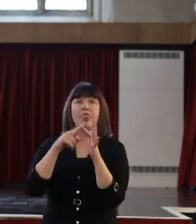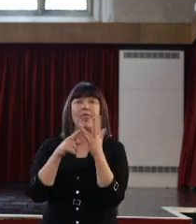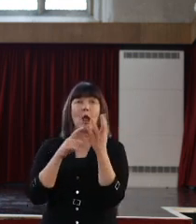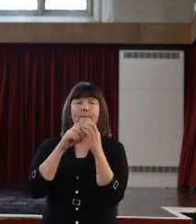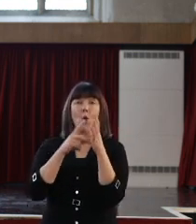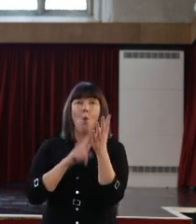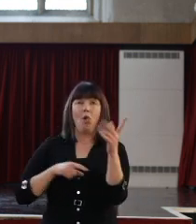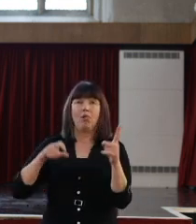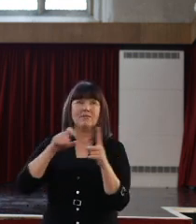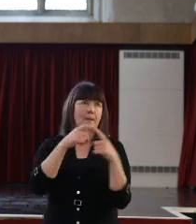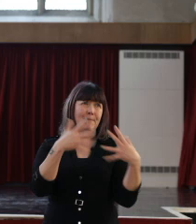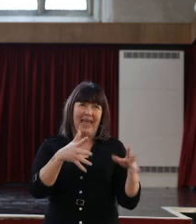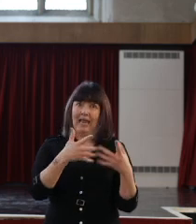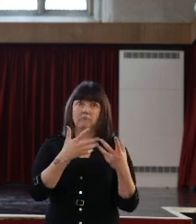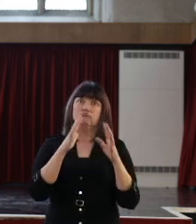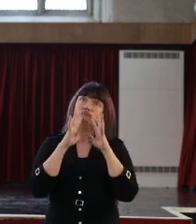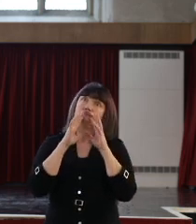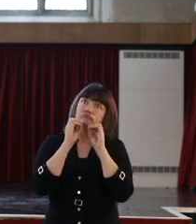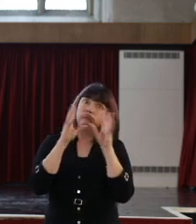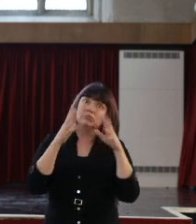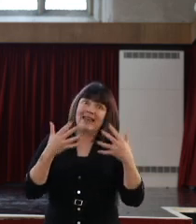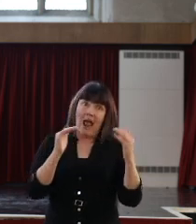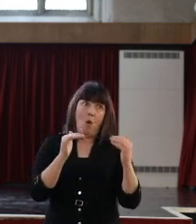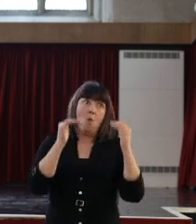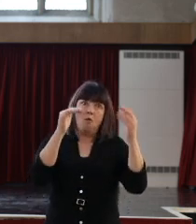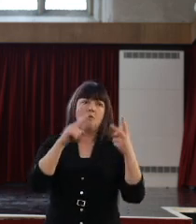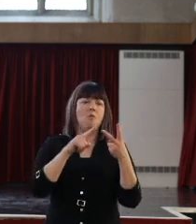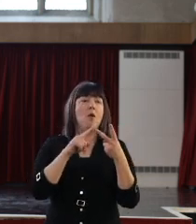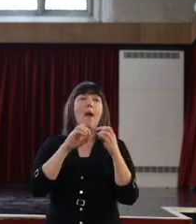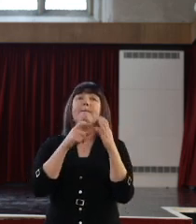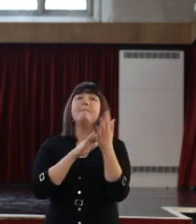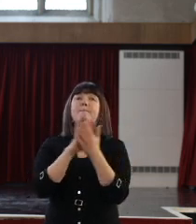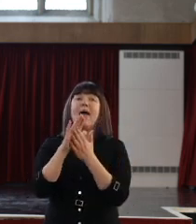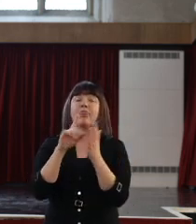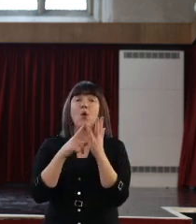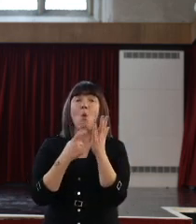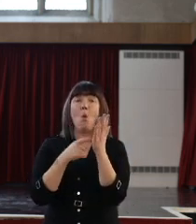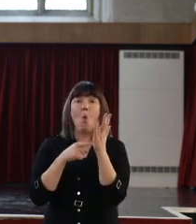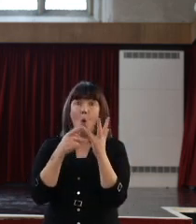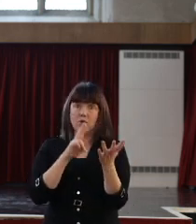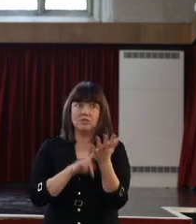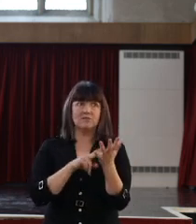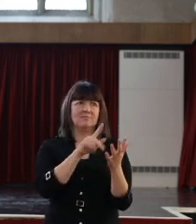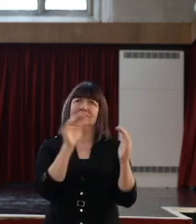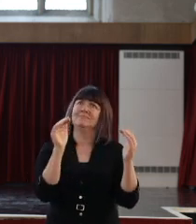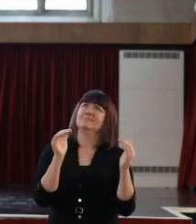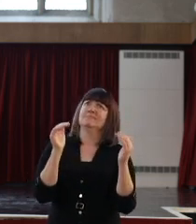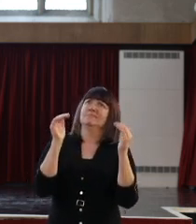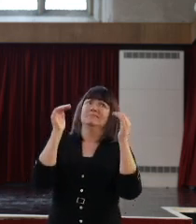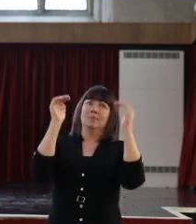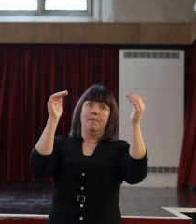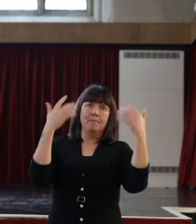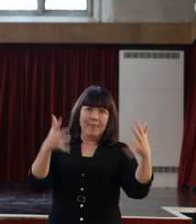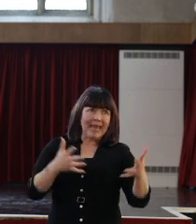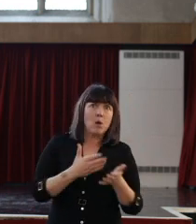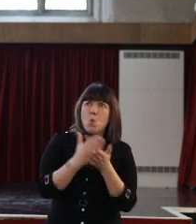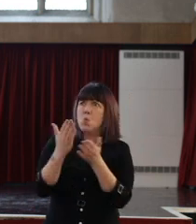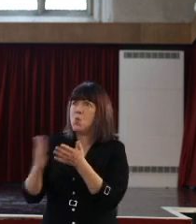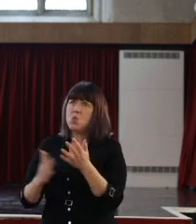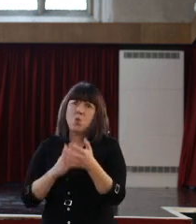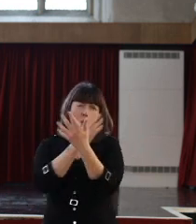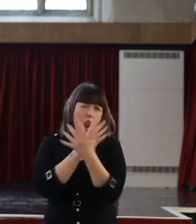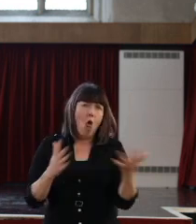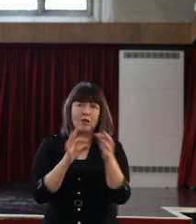Wing Plebs and so much more. Beth Orton, who went on to become a very, very famous multi-billion-selling musical artist. And